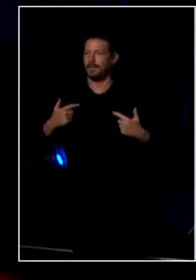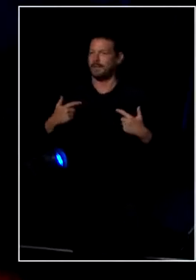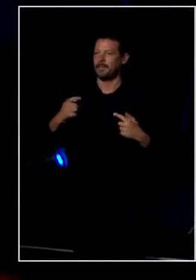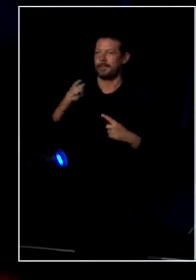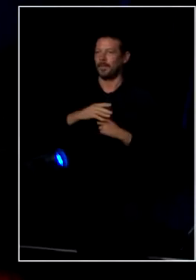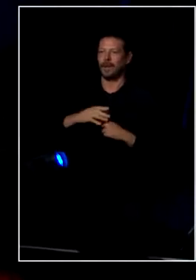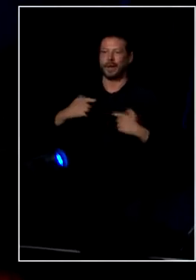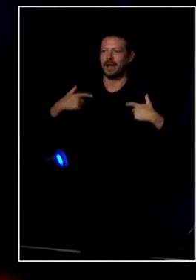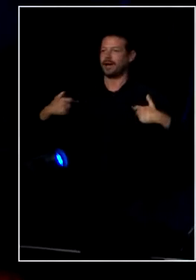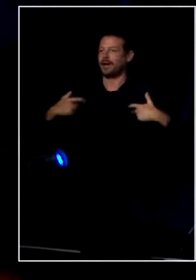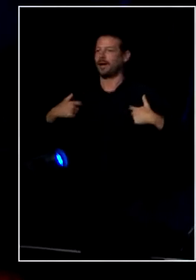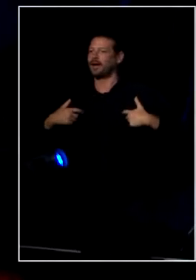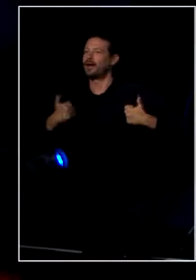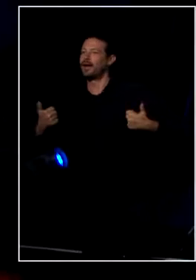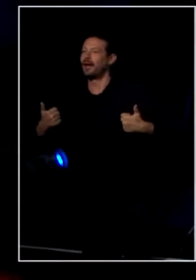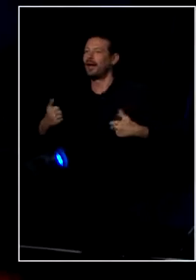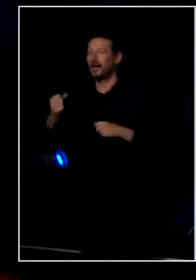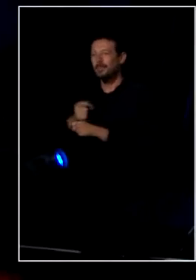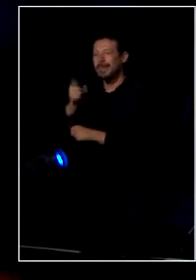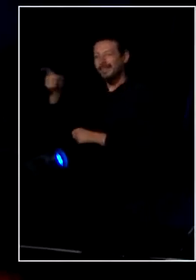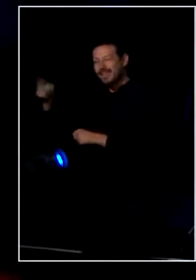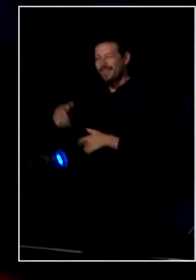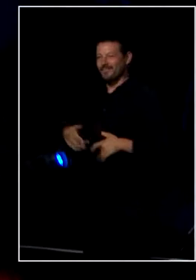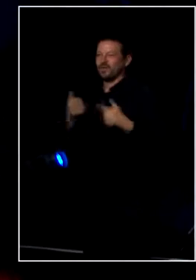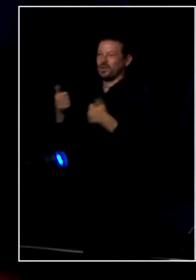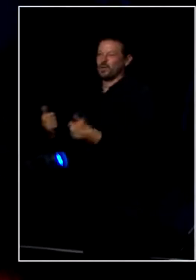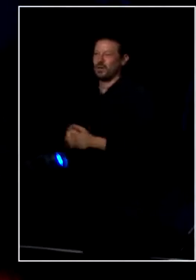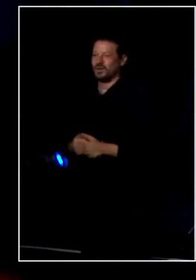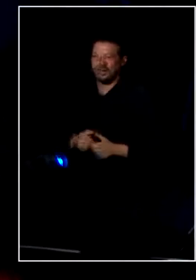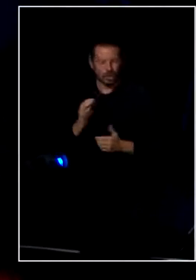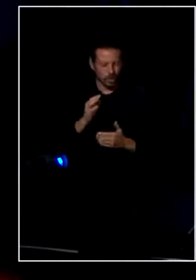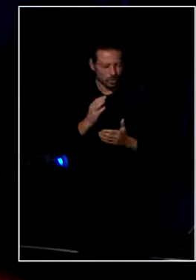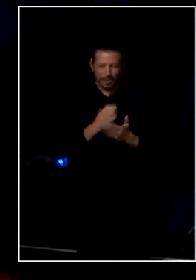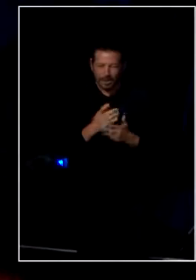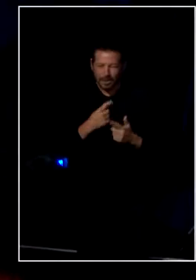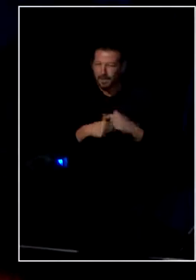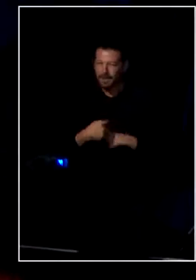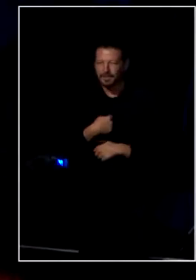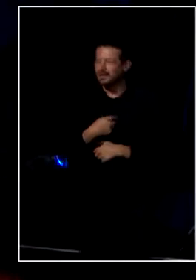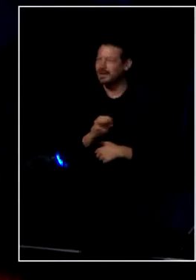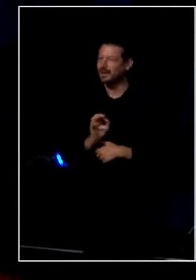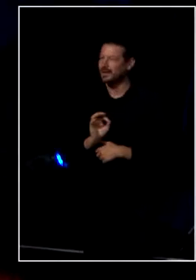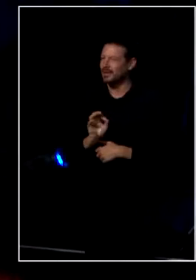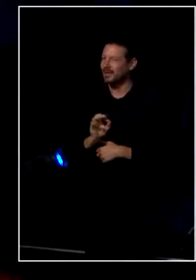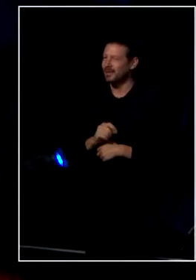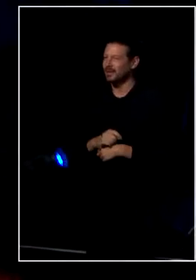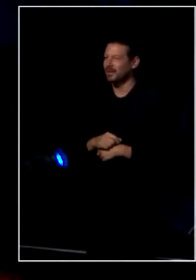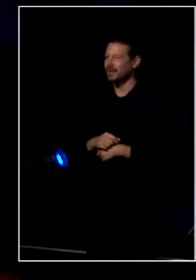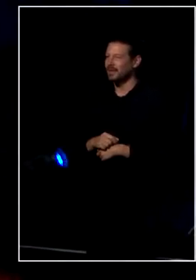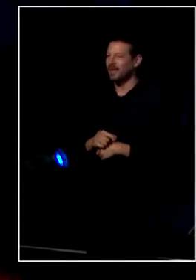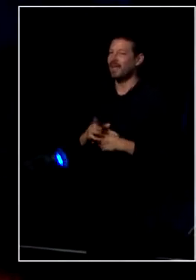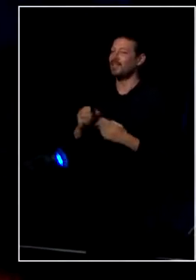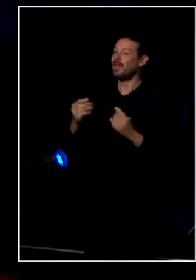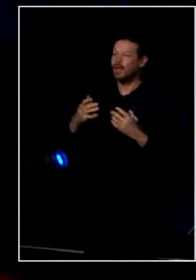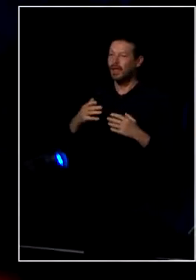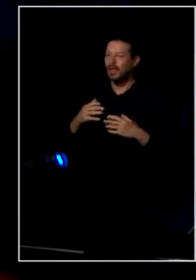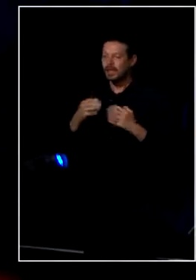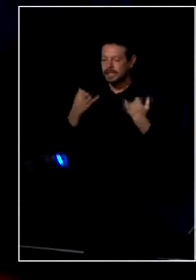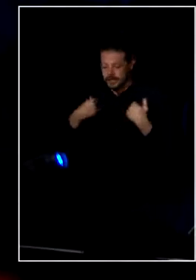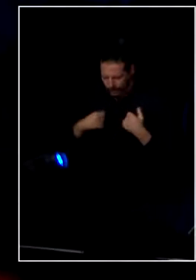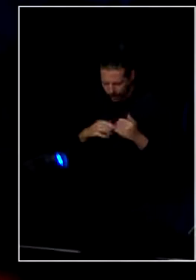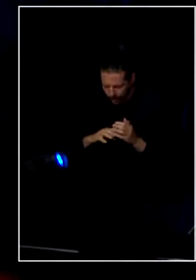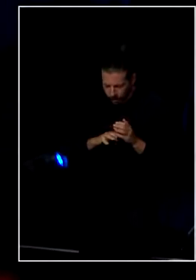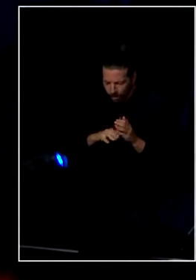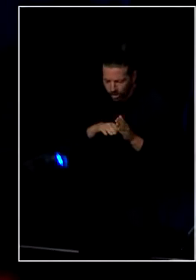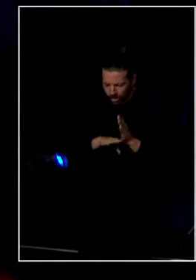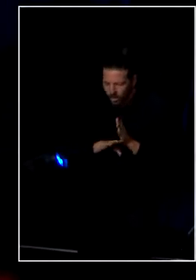them feel good. And it's not actually maybe as much about you as you think. Mm. And then when you're better and stuff and you're not this pathetic, I was still